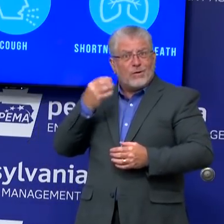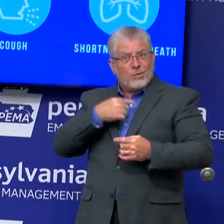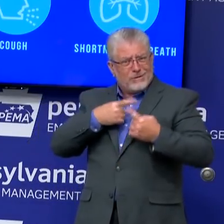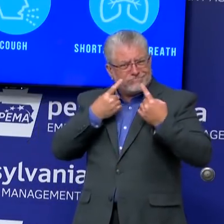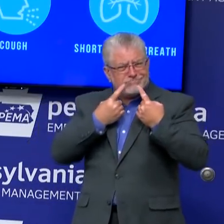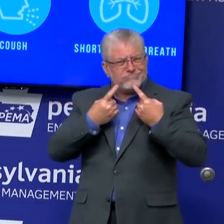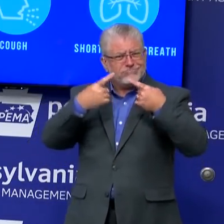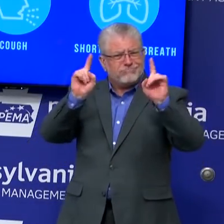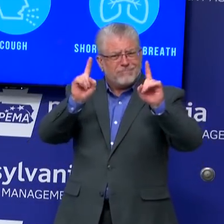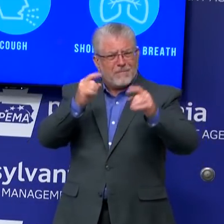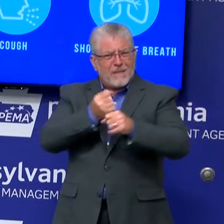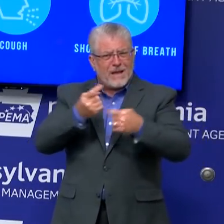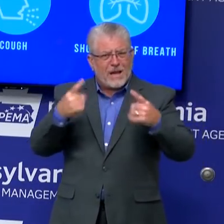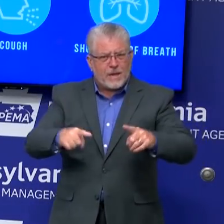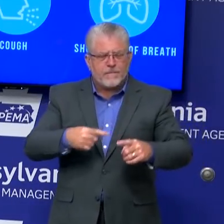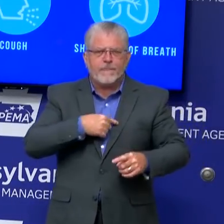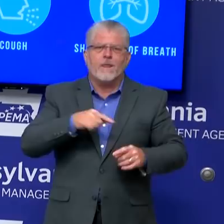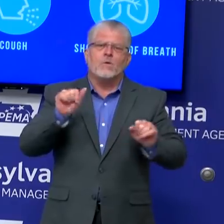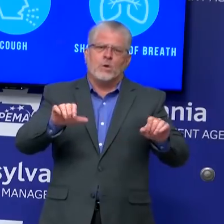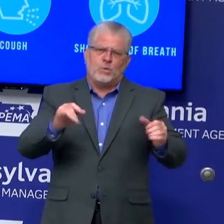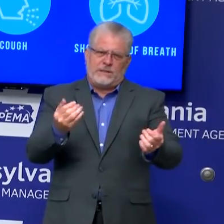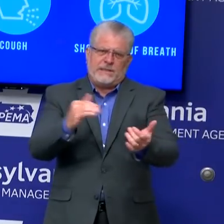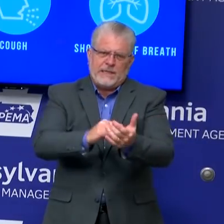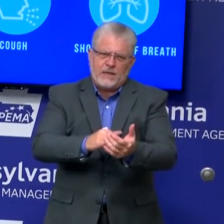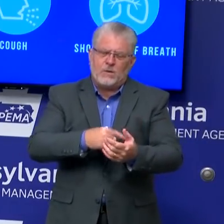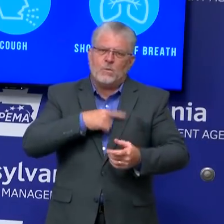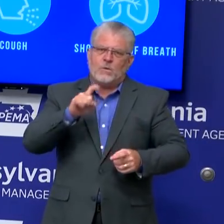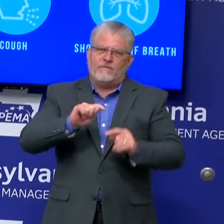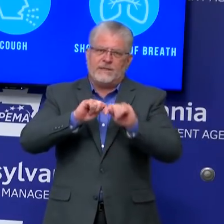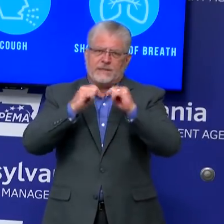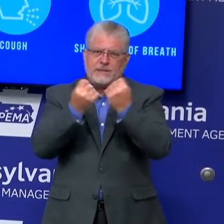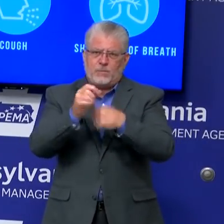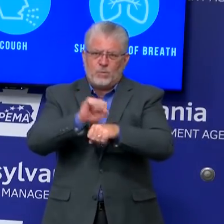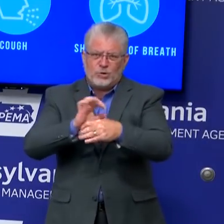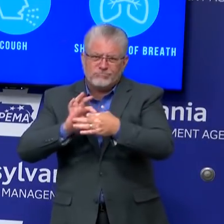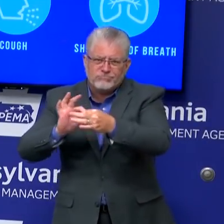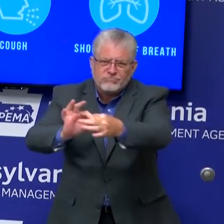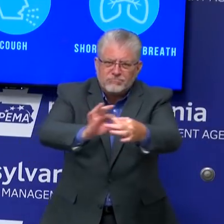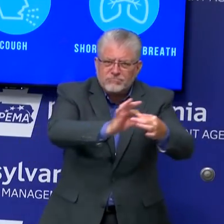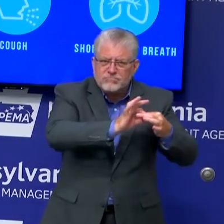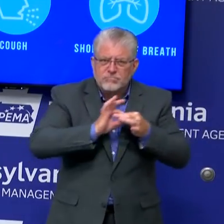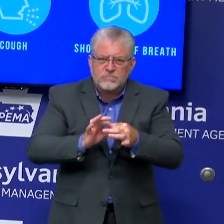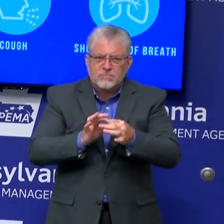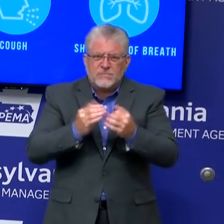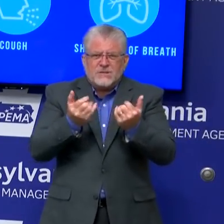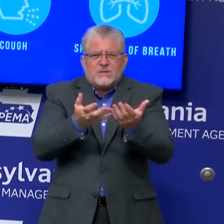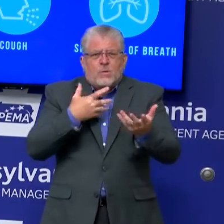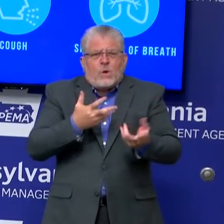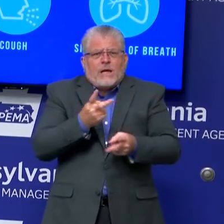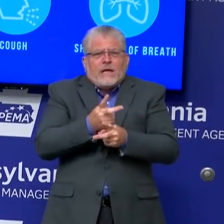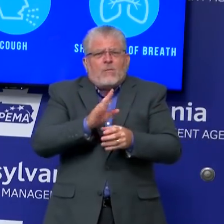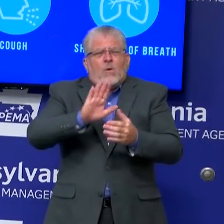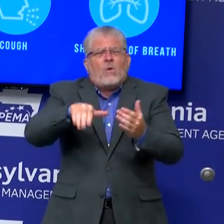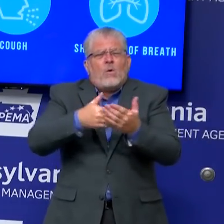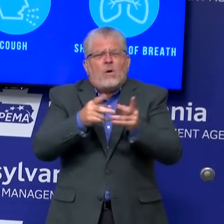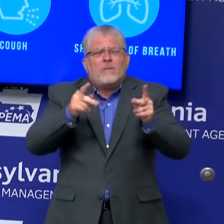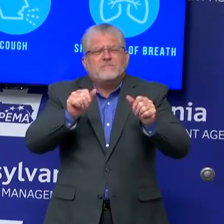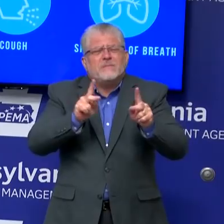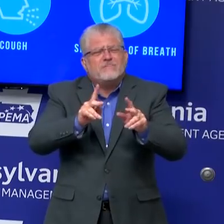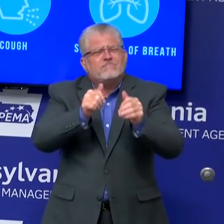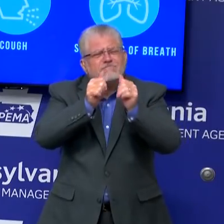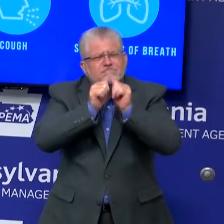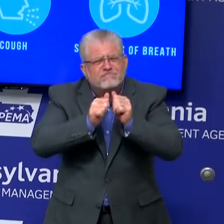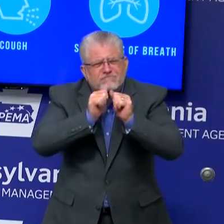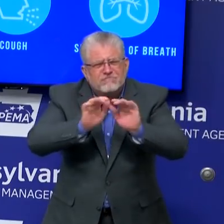part. So I want to say thanks to every Pennsylvanian for your continued patience and your support. I know all of